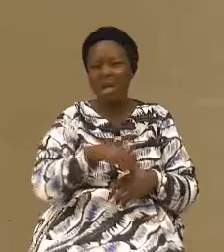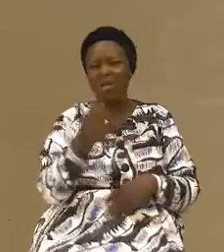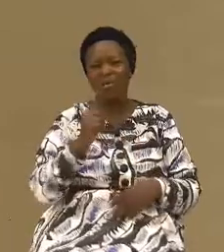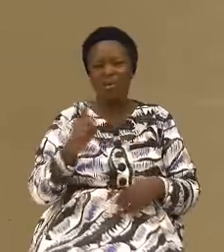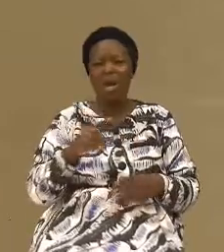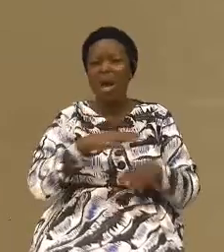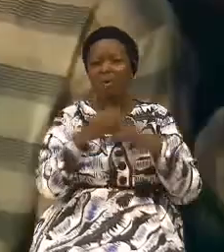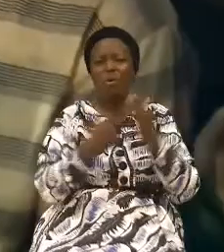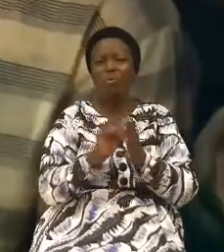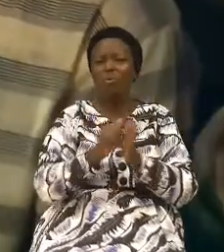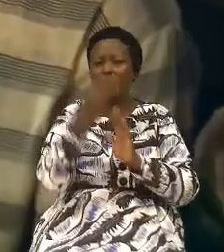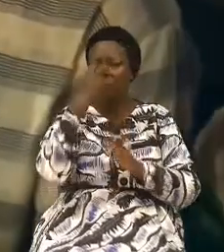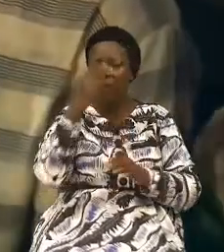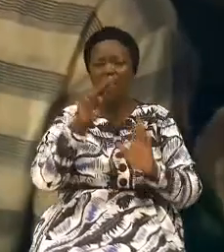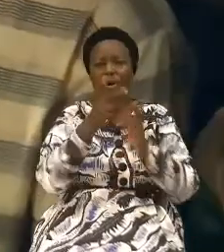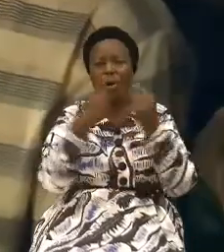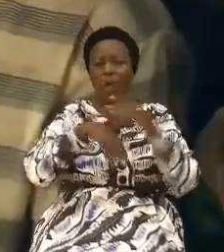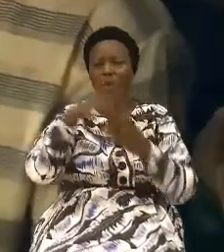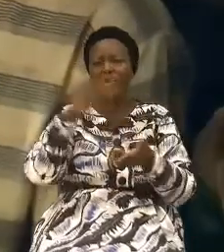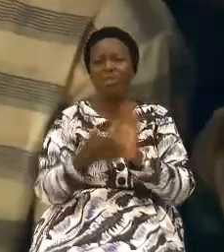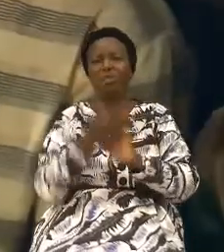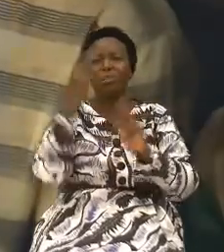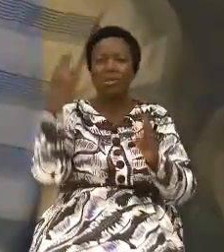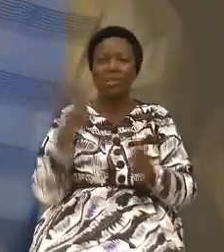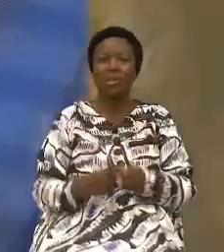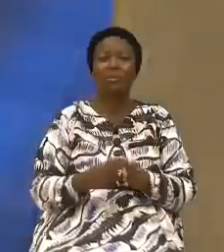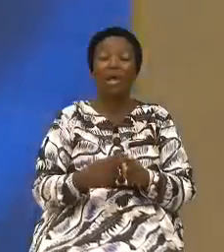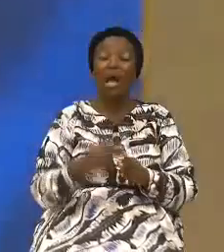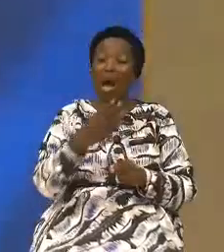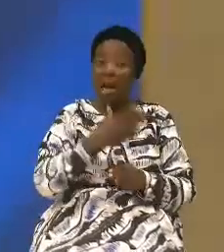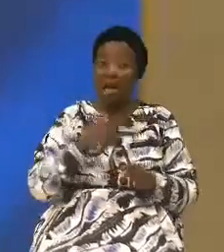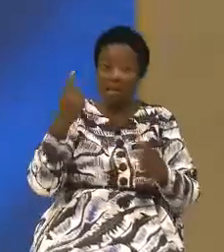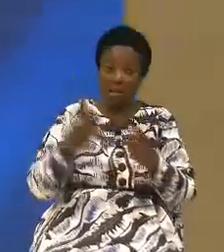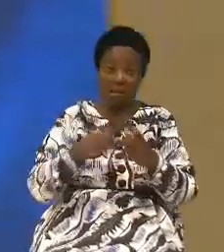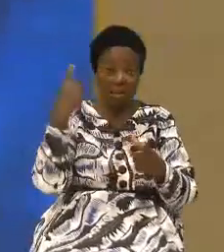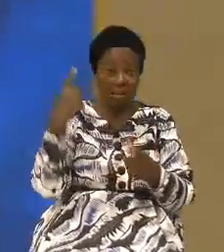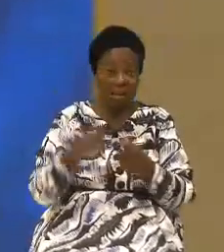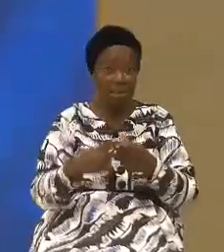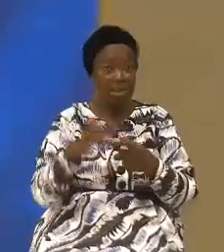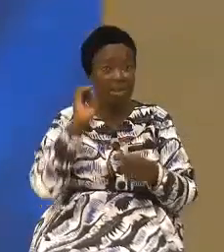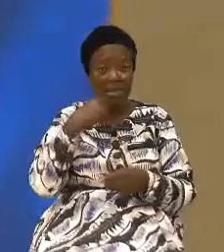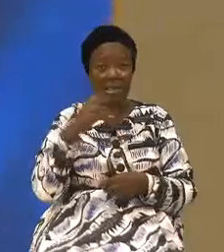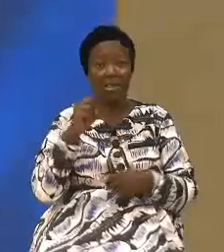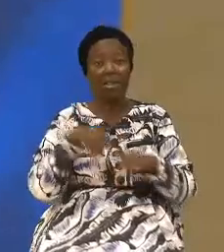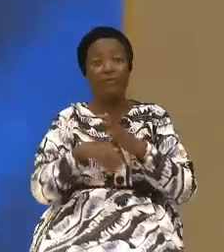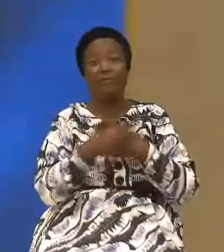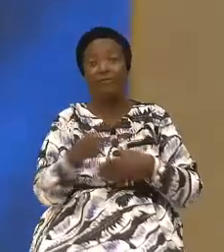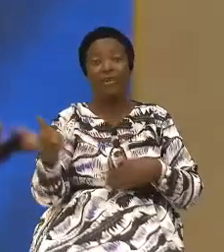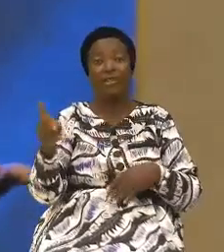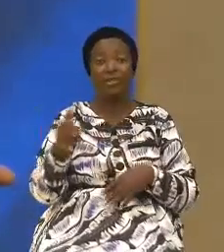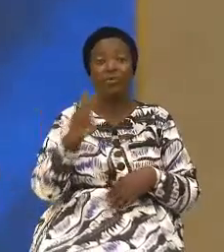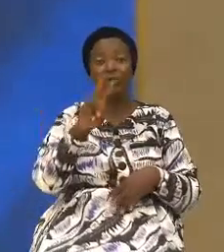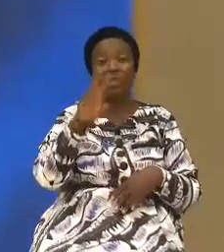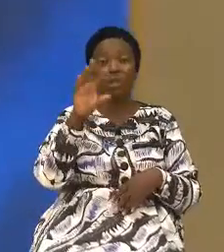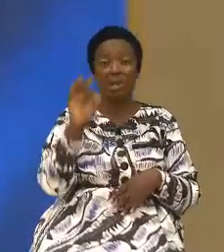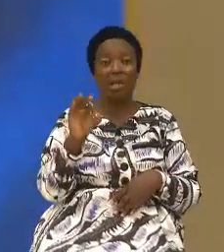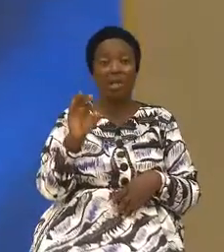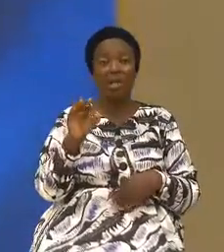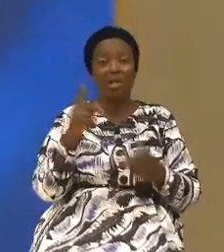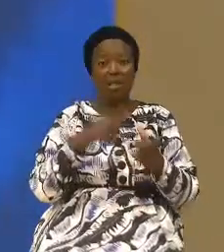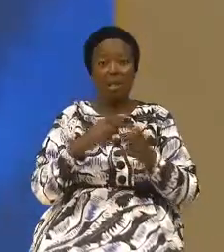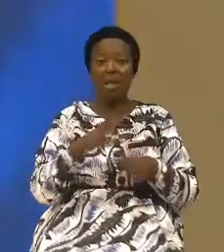in Jesus' name. And then it says in verse 29, it says, and